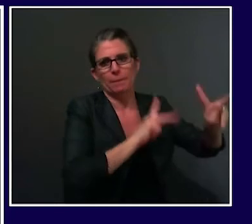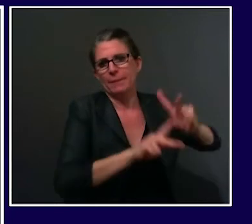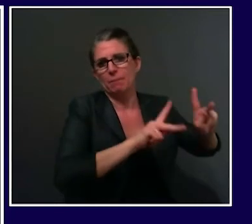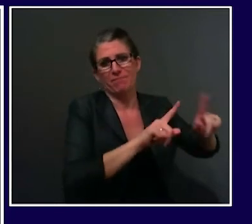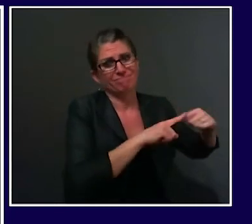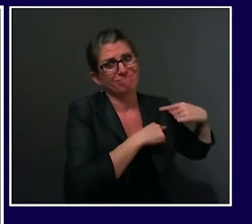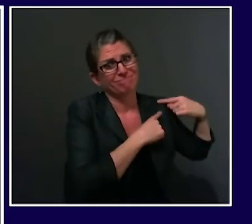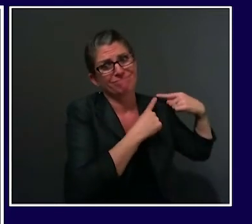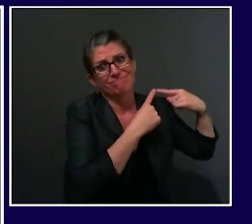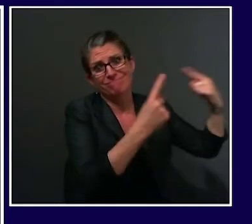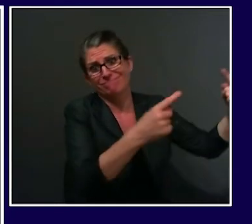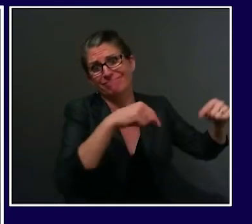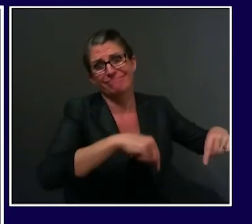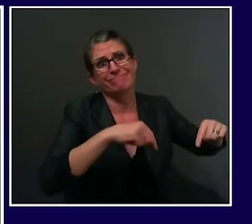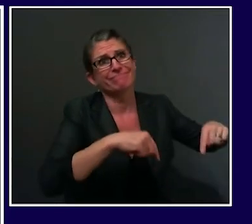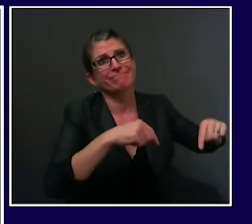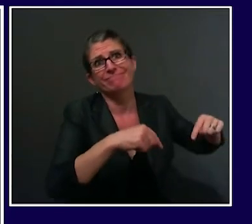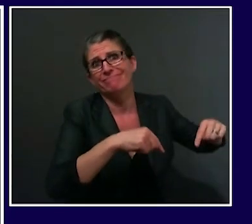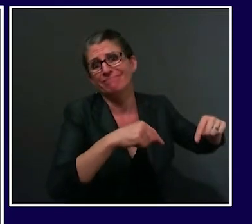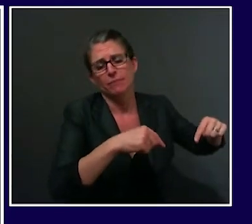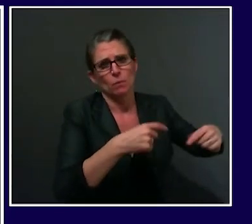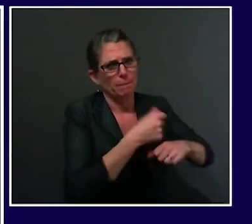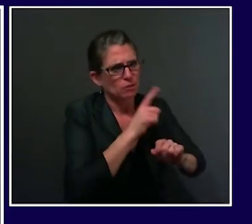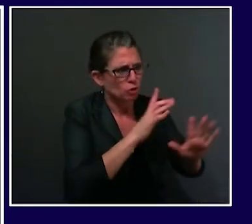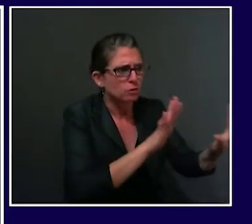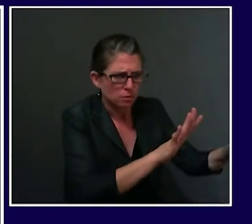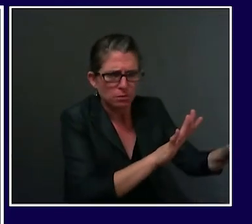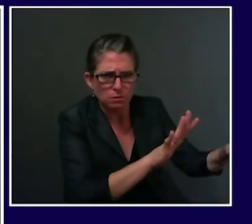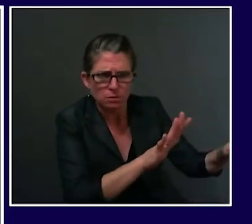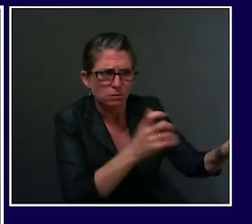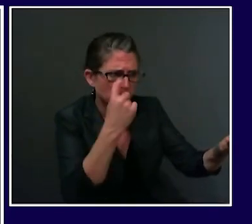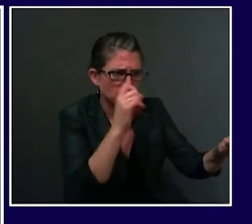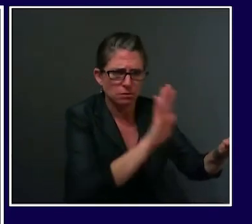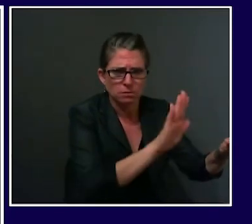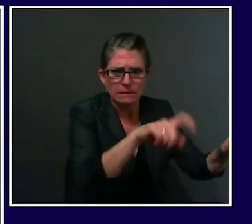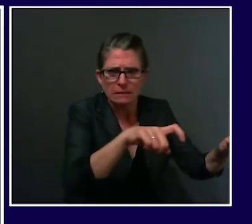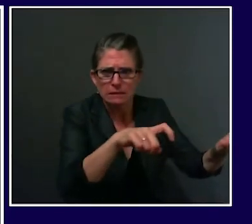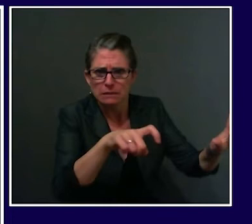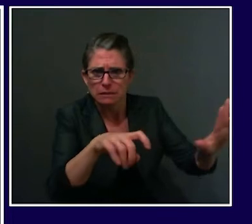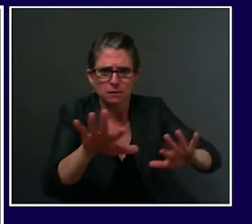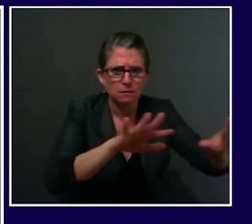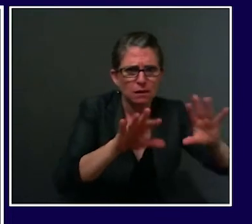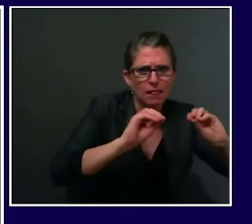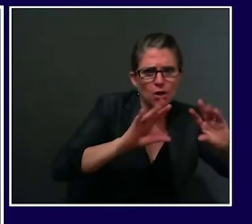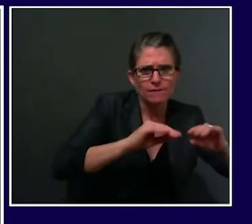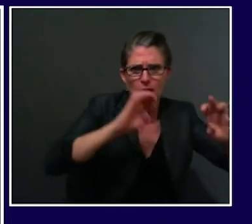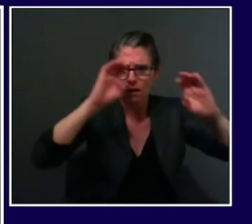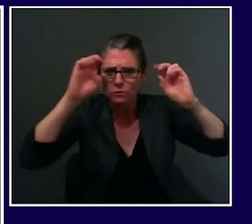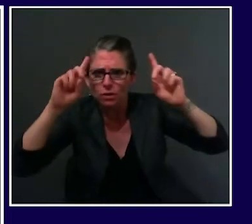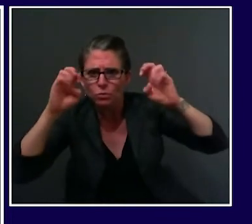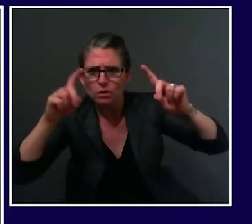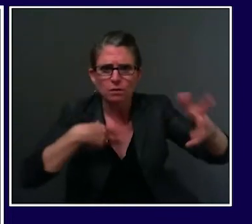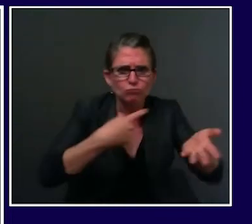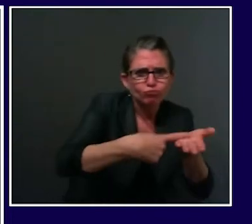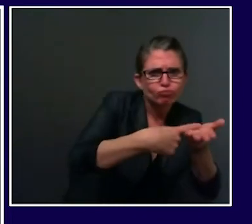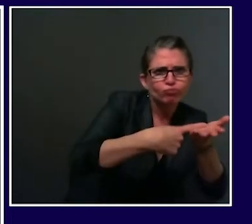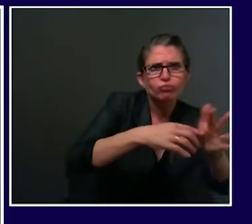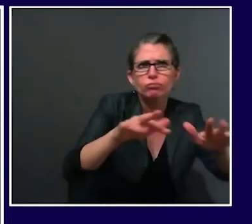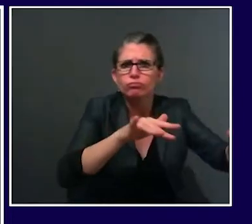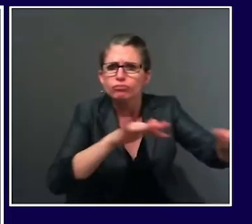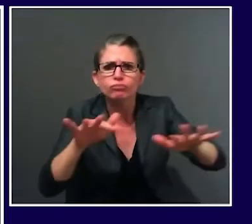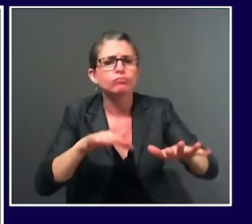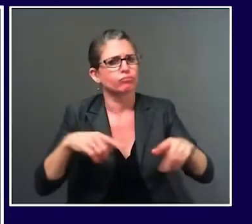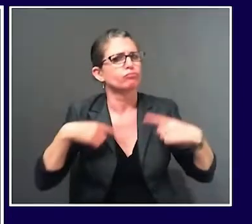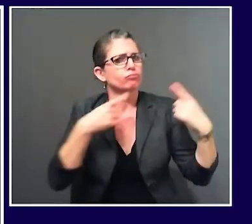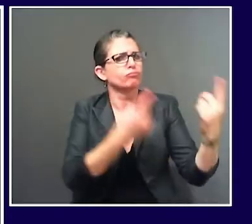to make sure we were hearing their requests and trying to act on them as quickly and expeditiously as possible. Thank you.